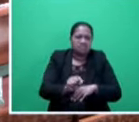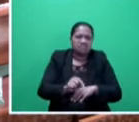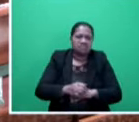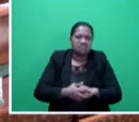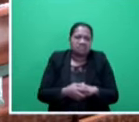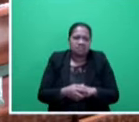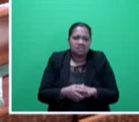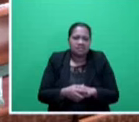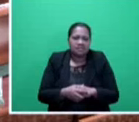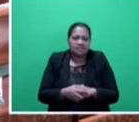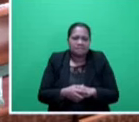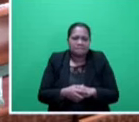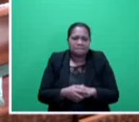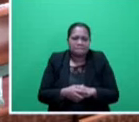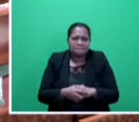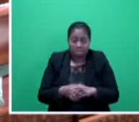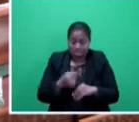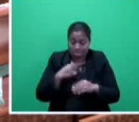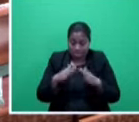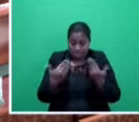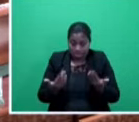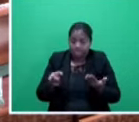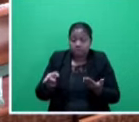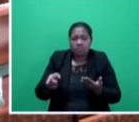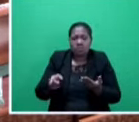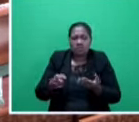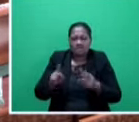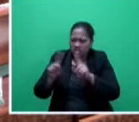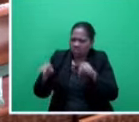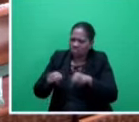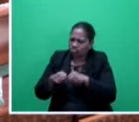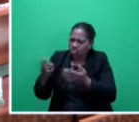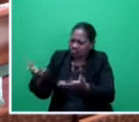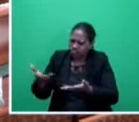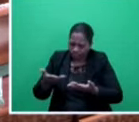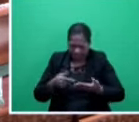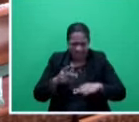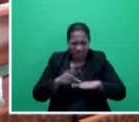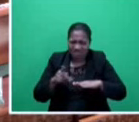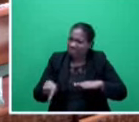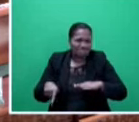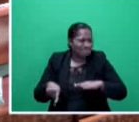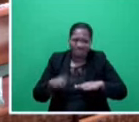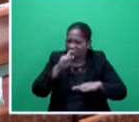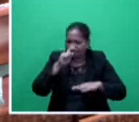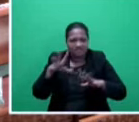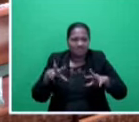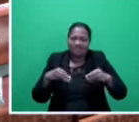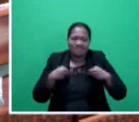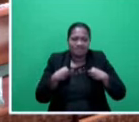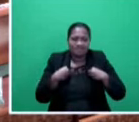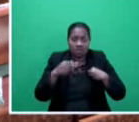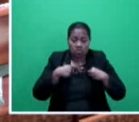I therefore rule that this petition cannot be tabled in Parliament, as it is seeking action which is